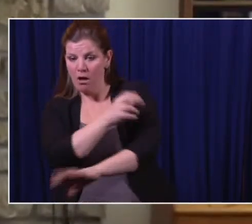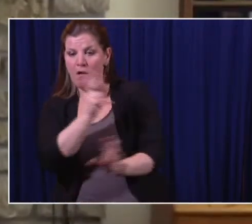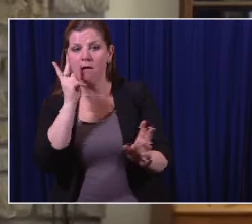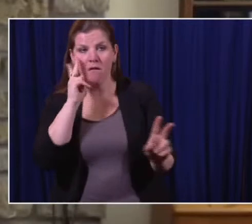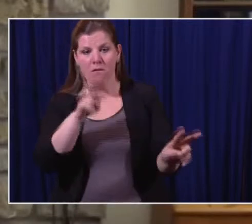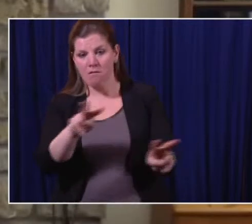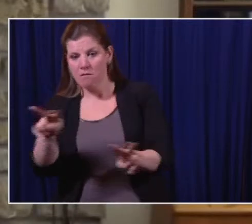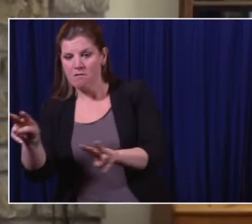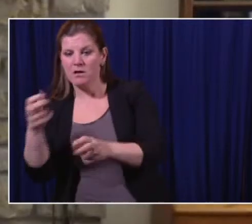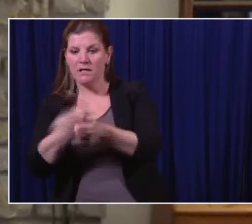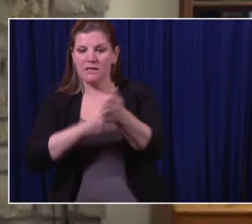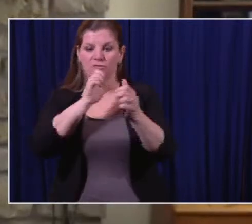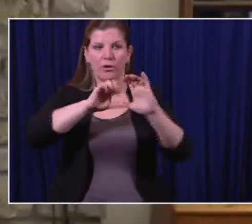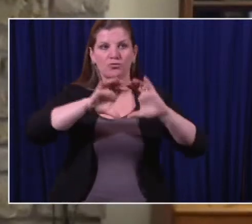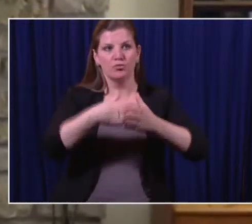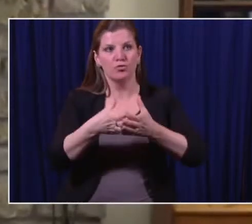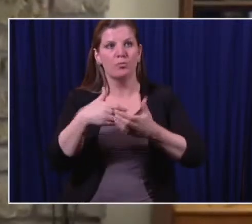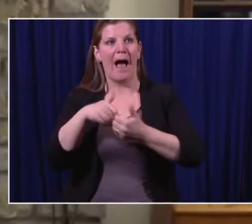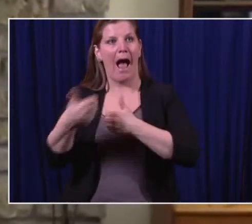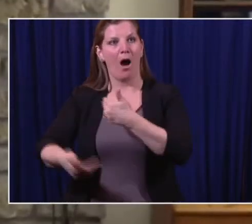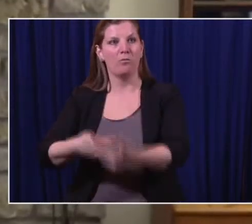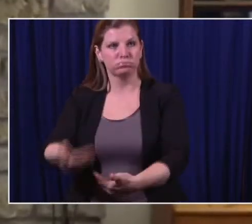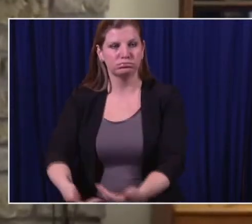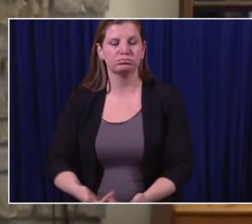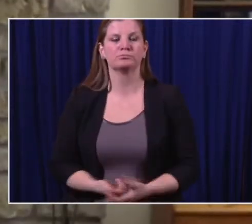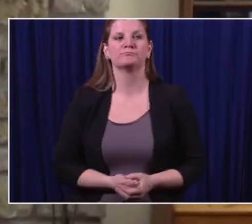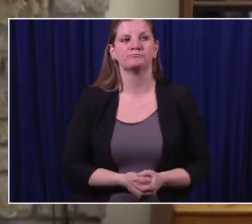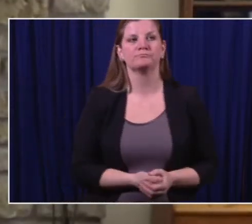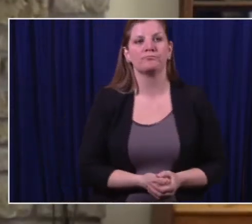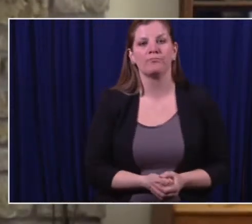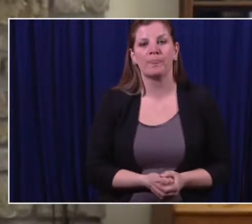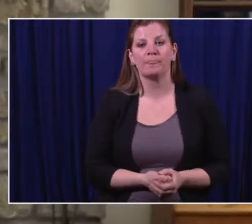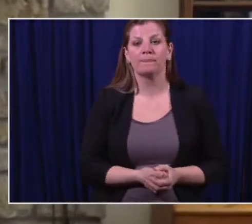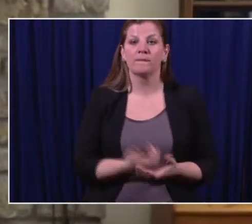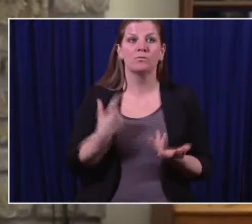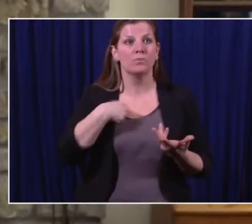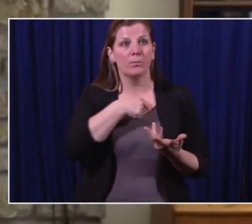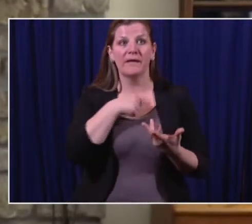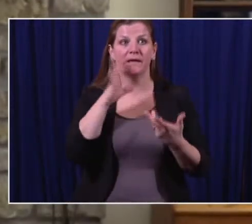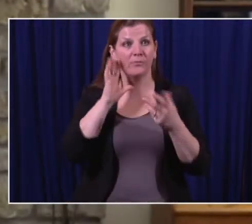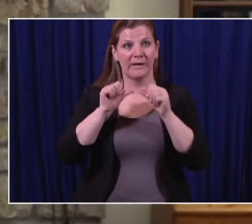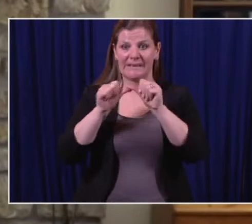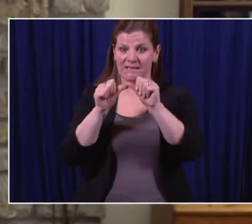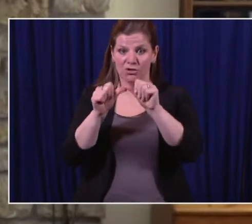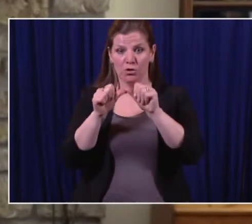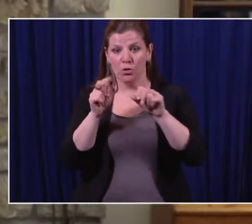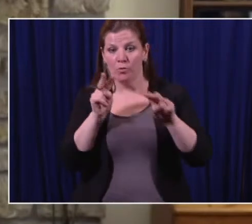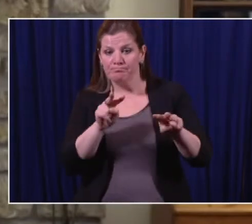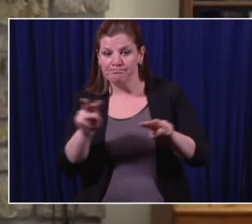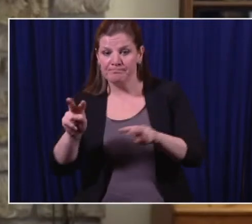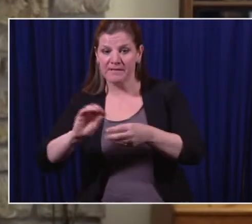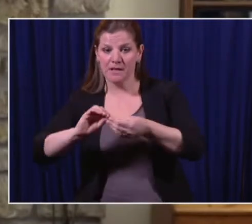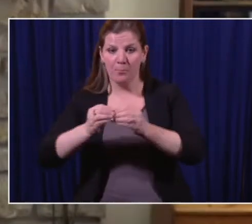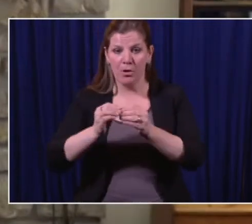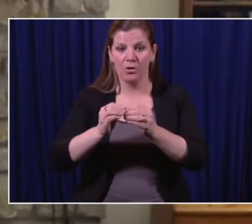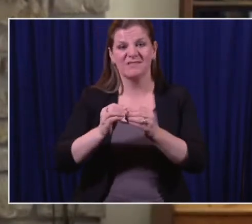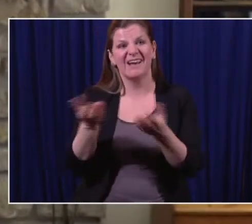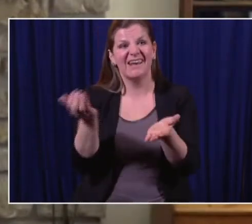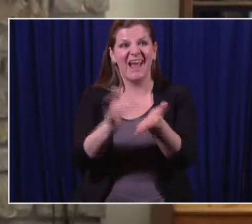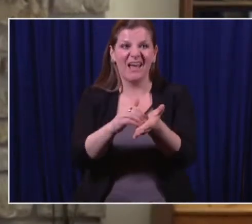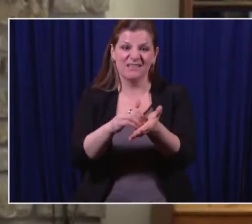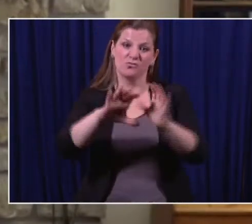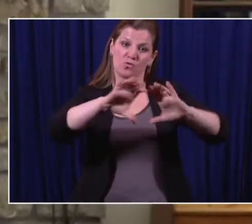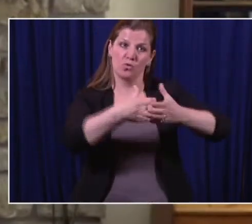groups. And so we continue to look at that and continue, again, the most vulnerable, the oldest.